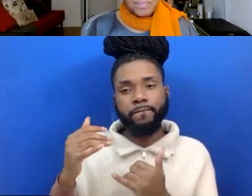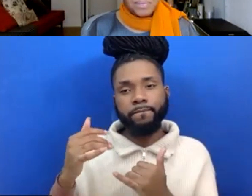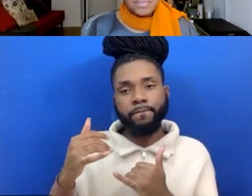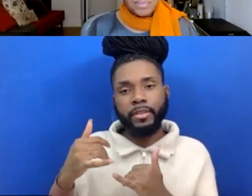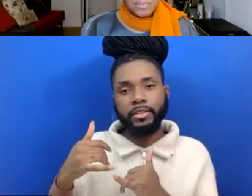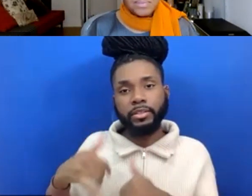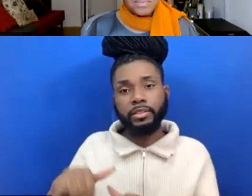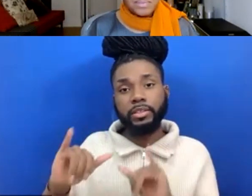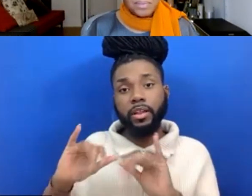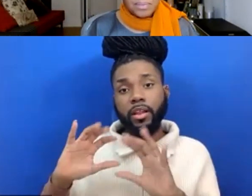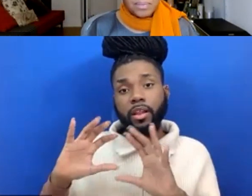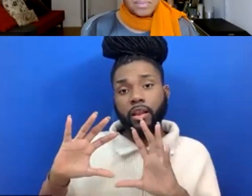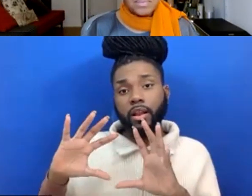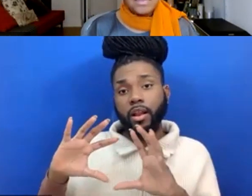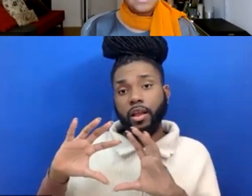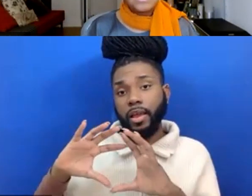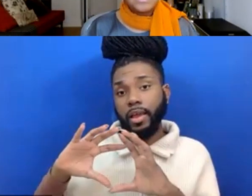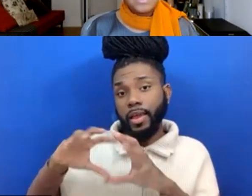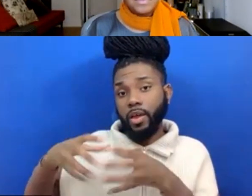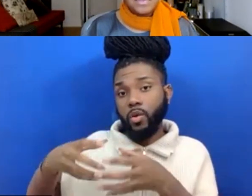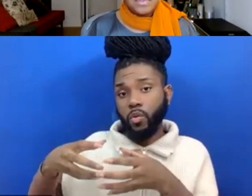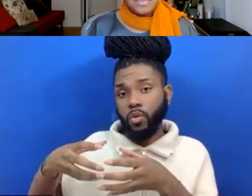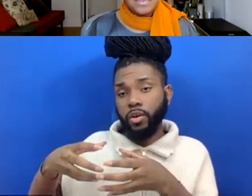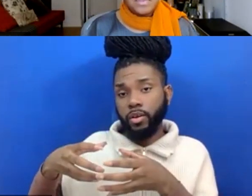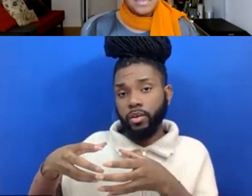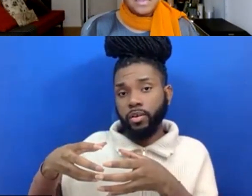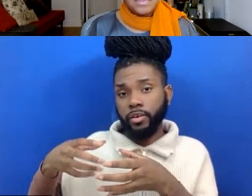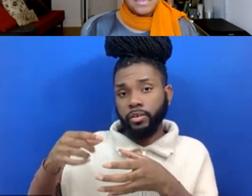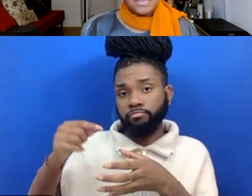category or a value to which many artists are